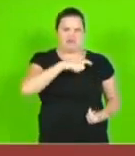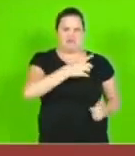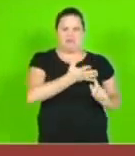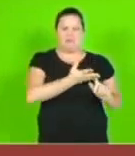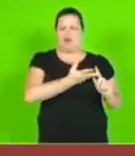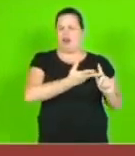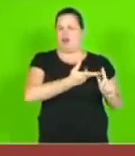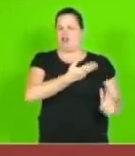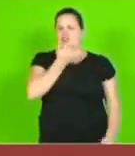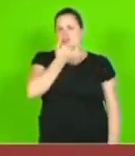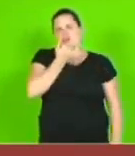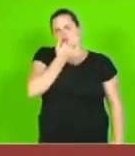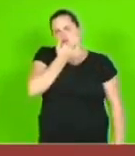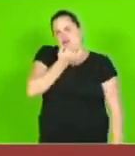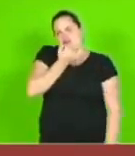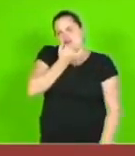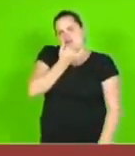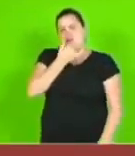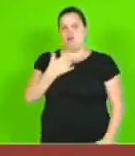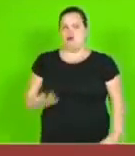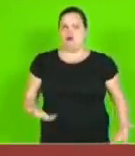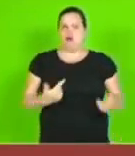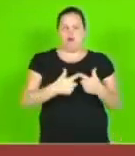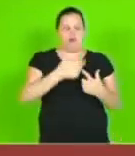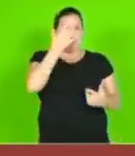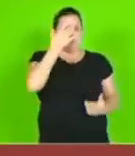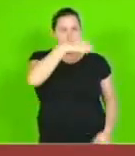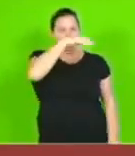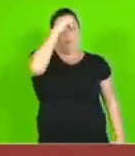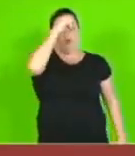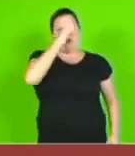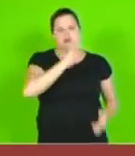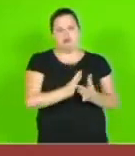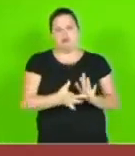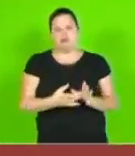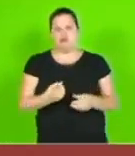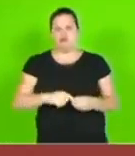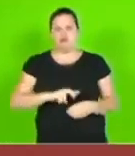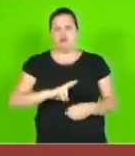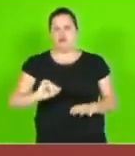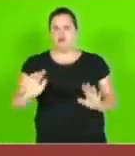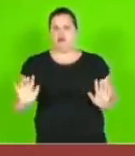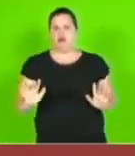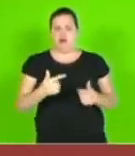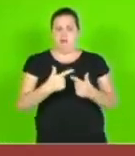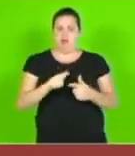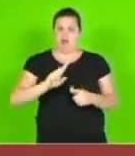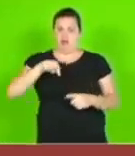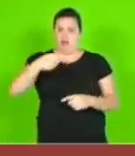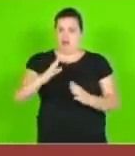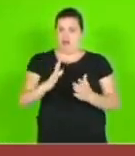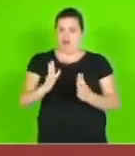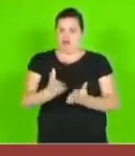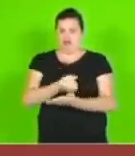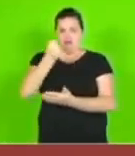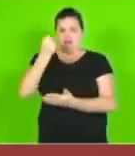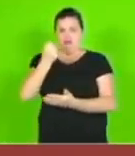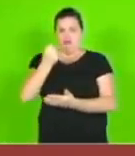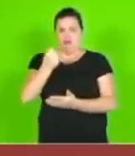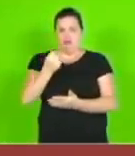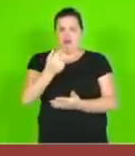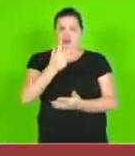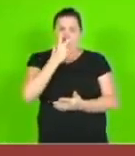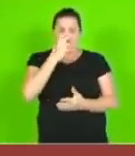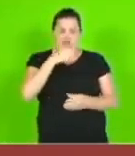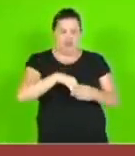The world is ready to give excuses, and it's ready to give all the excuses that they can. The people who don't know that the Lord